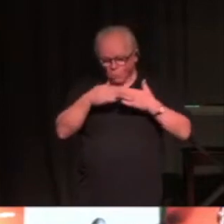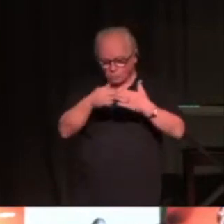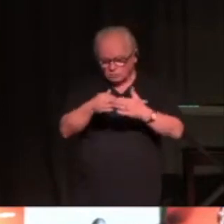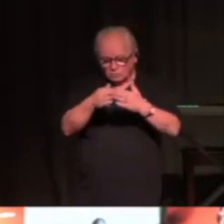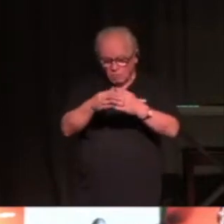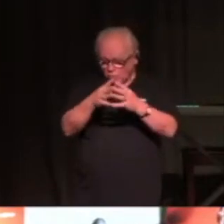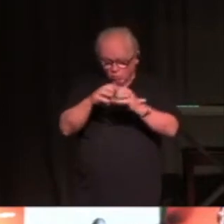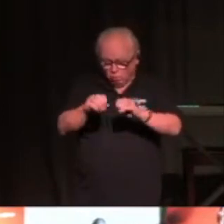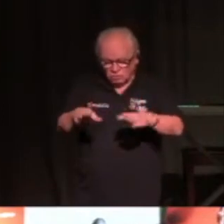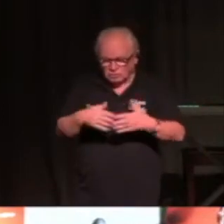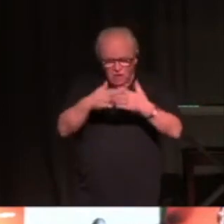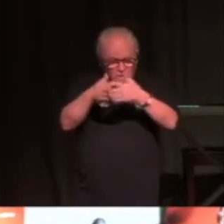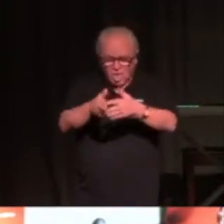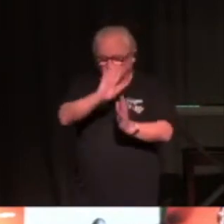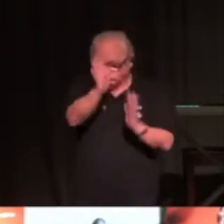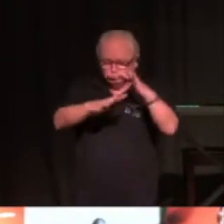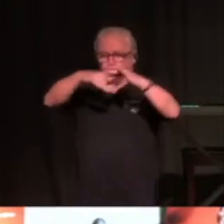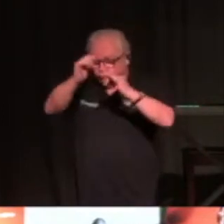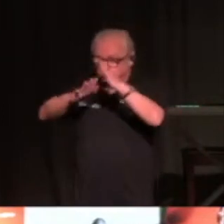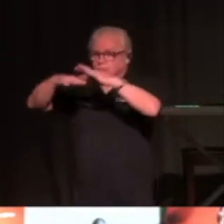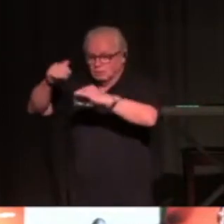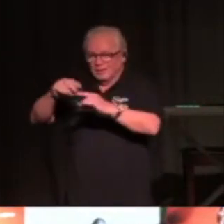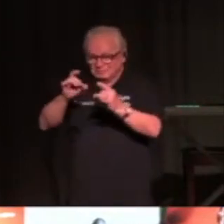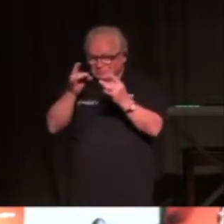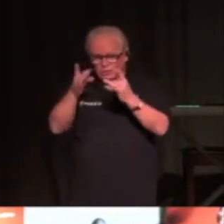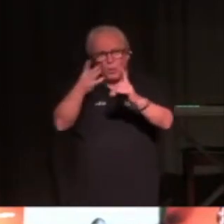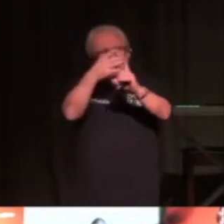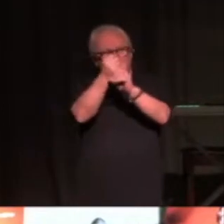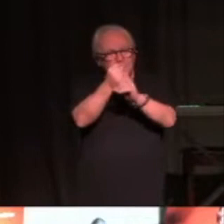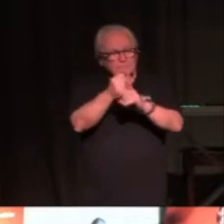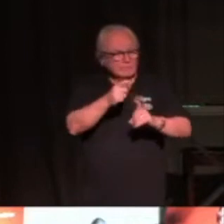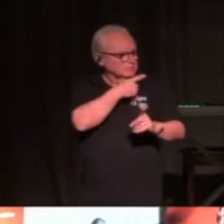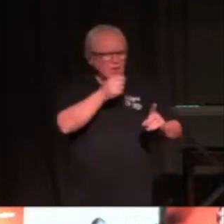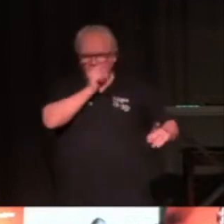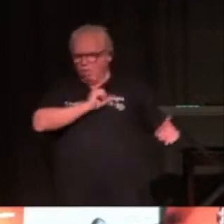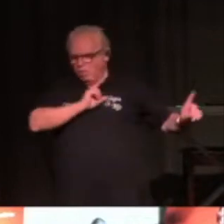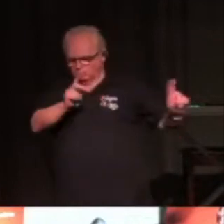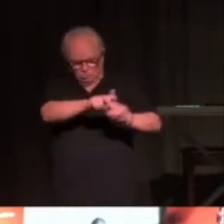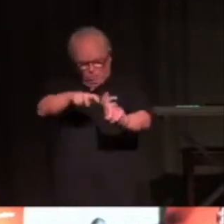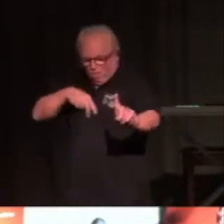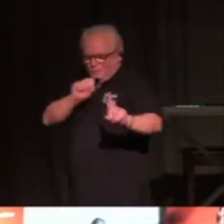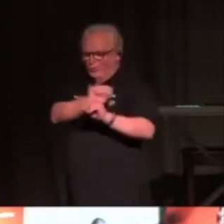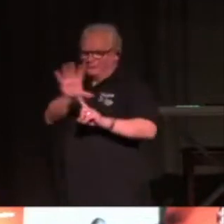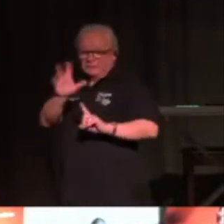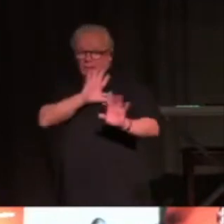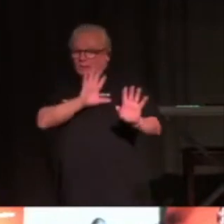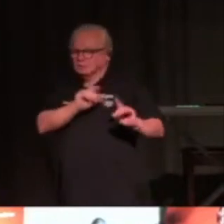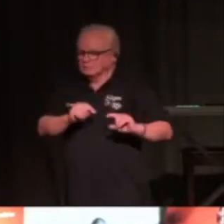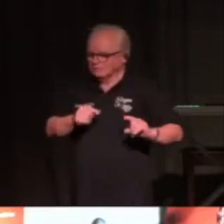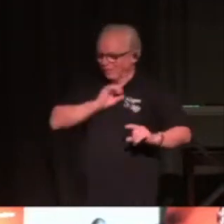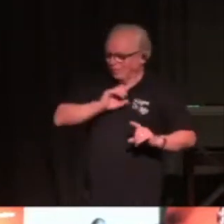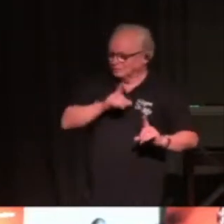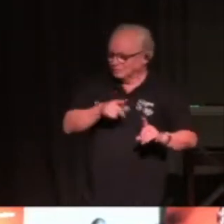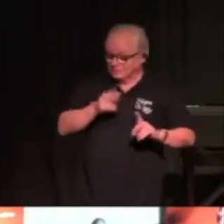are lost and have lost all hope. And everybody stood back because it's cool. Well, let's see what